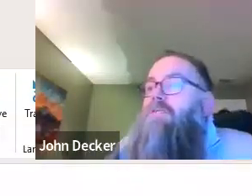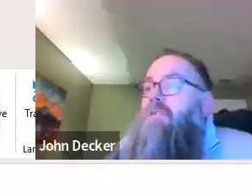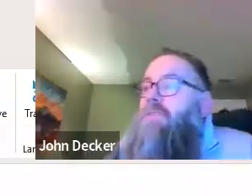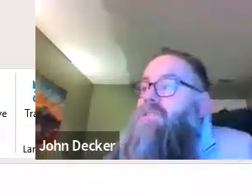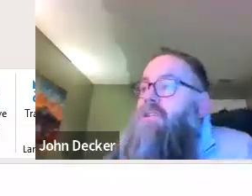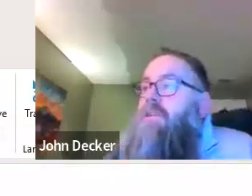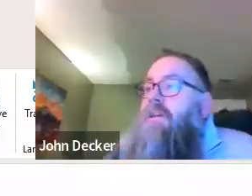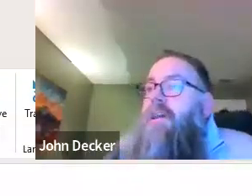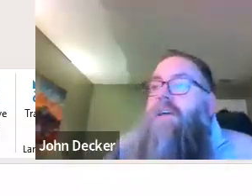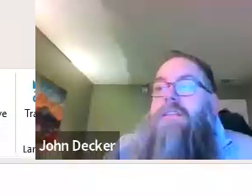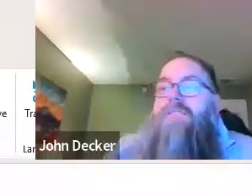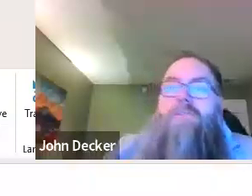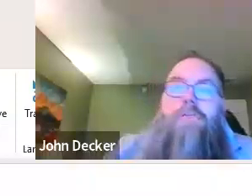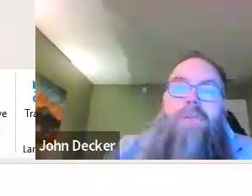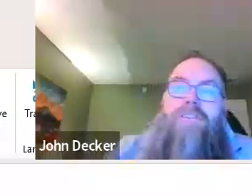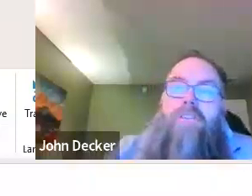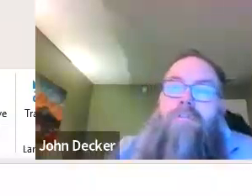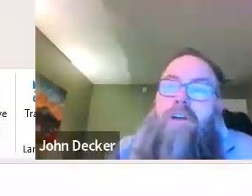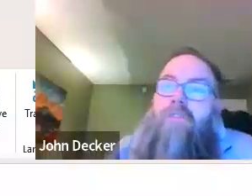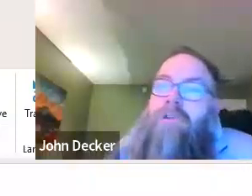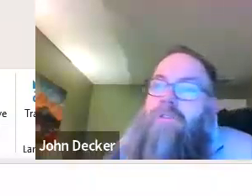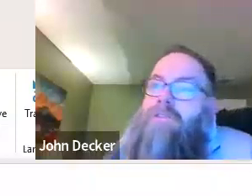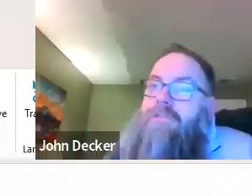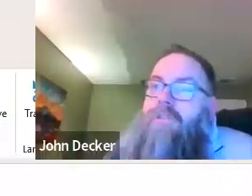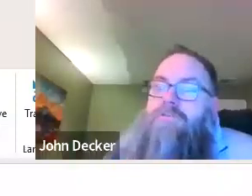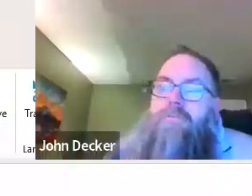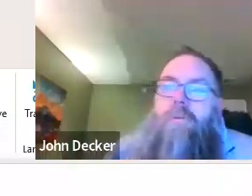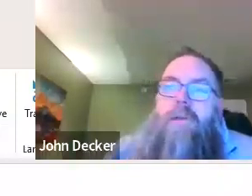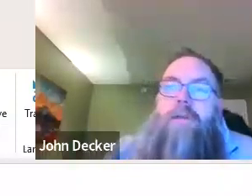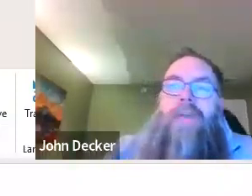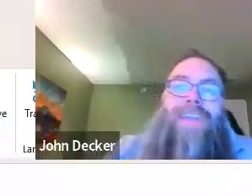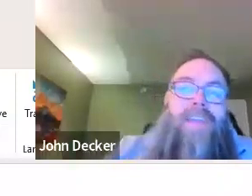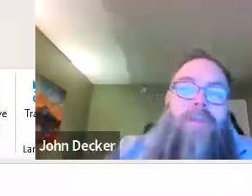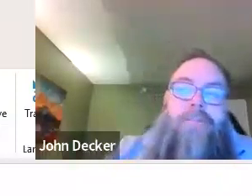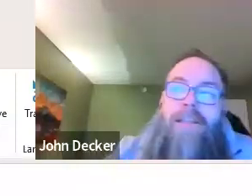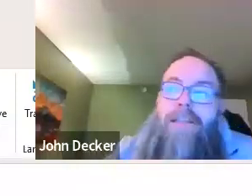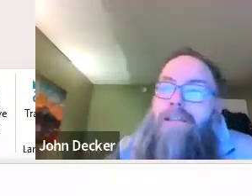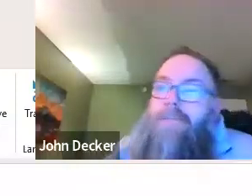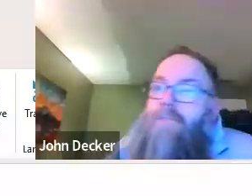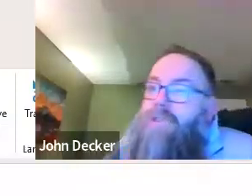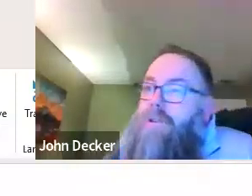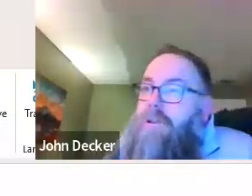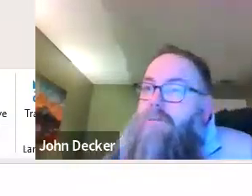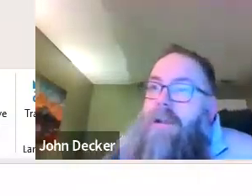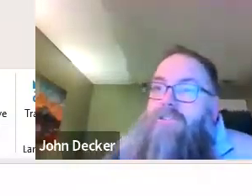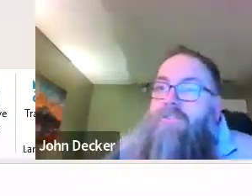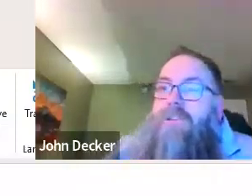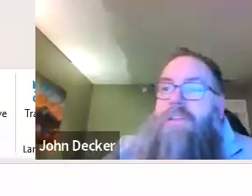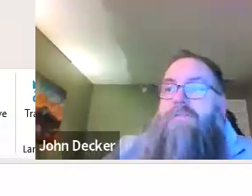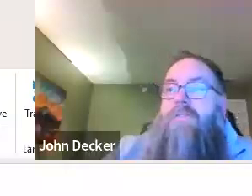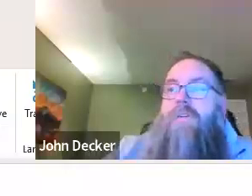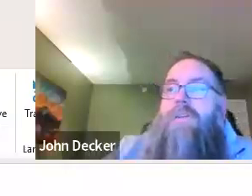component is pending due to completion and validation of information in the provider directory, the service acknowledgement form may need to be updated again in the future